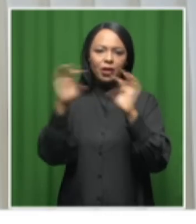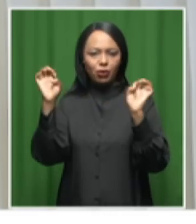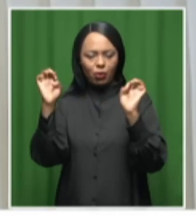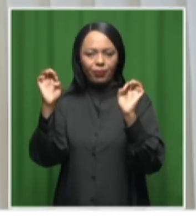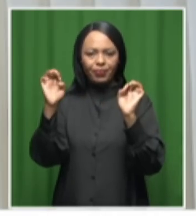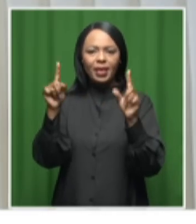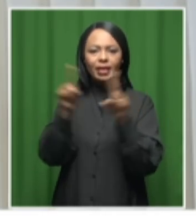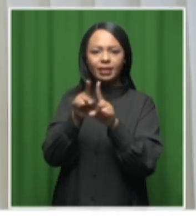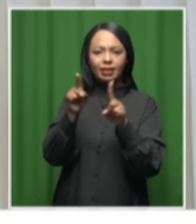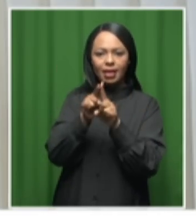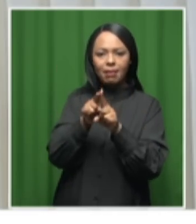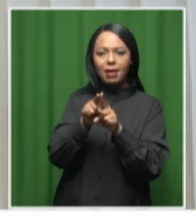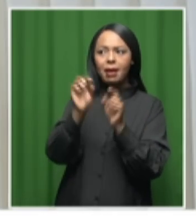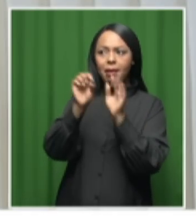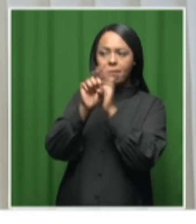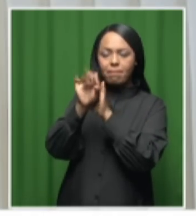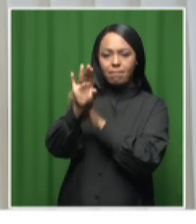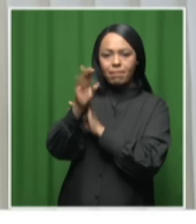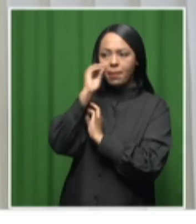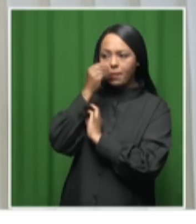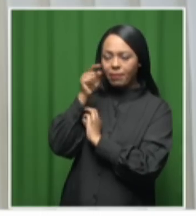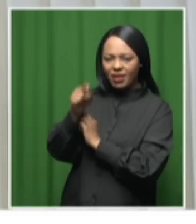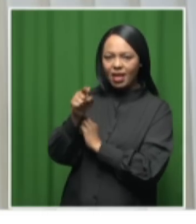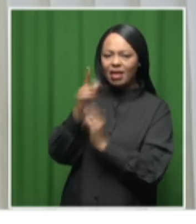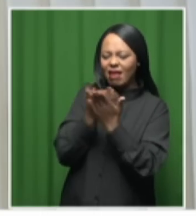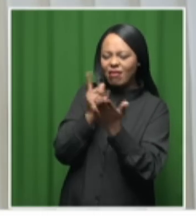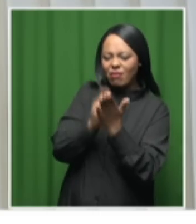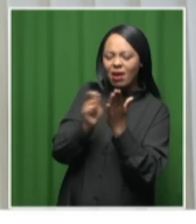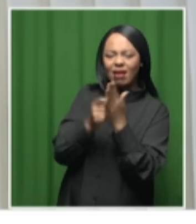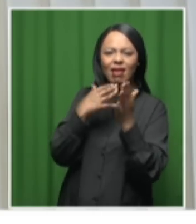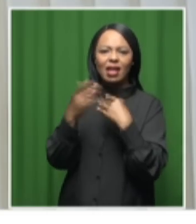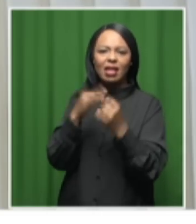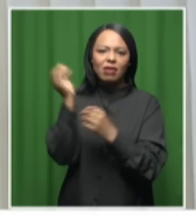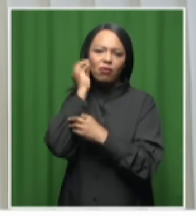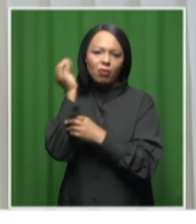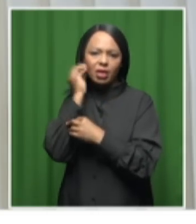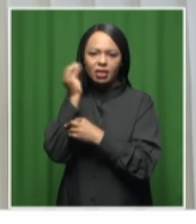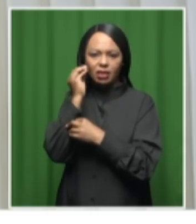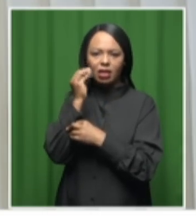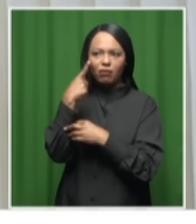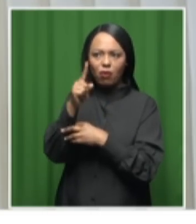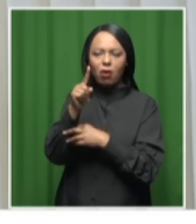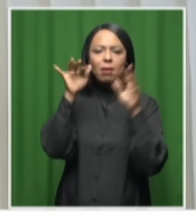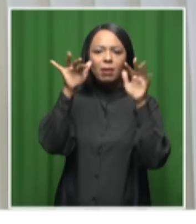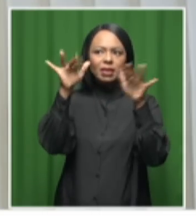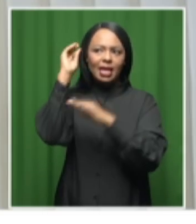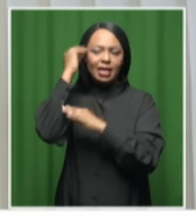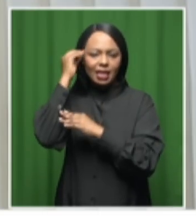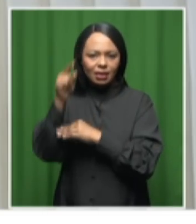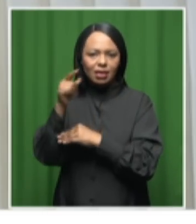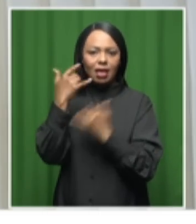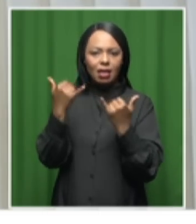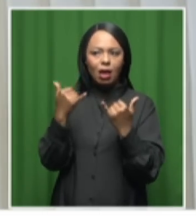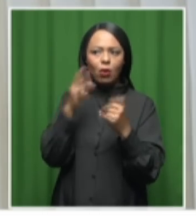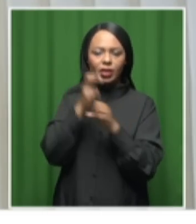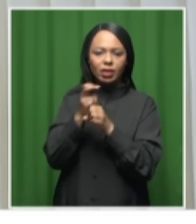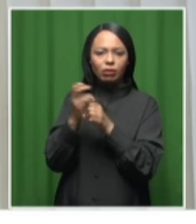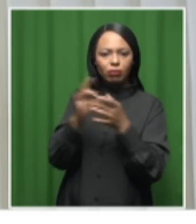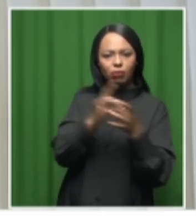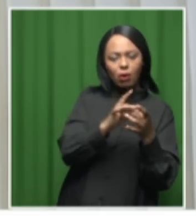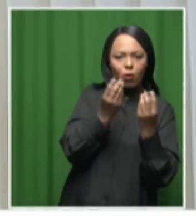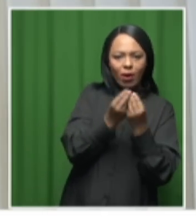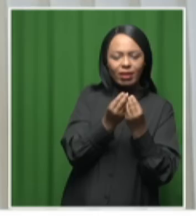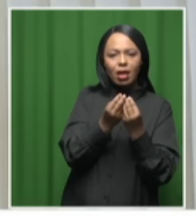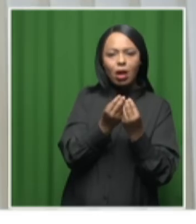importance of the media being able to write whatever information that they need to write in the public interest. So we want to be Friends of the Court so they can be able